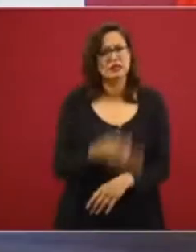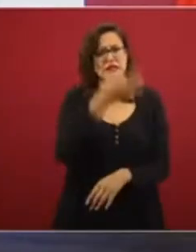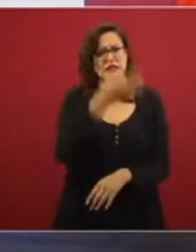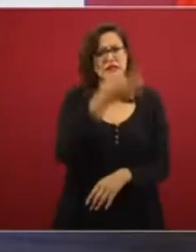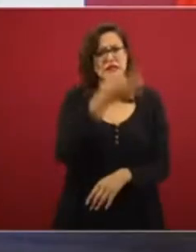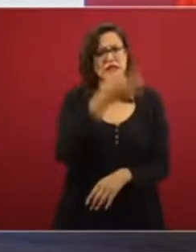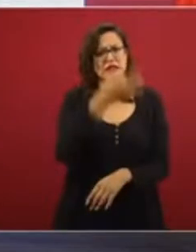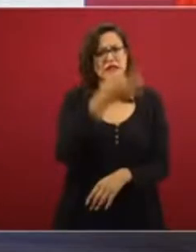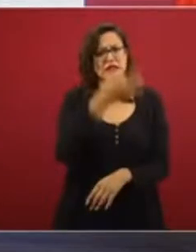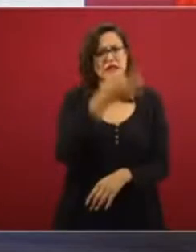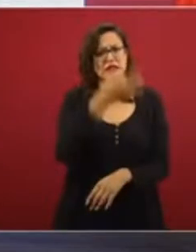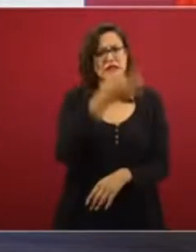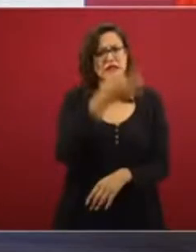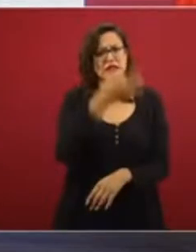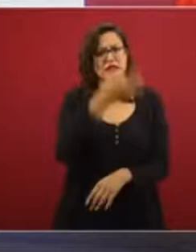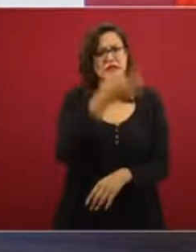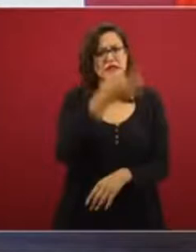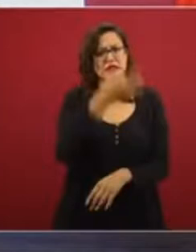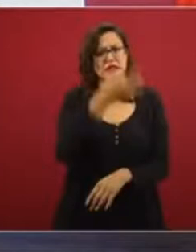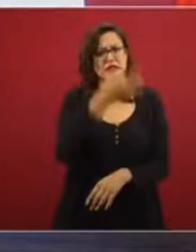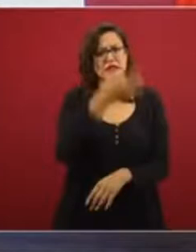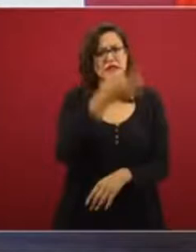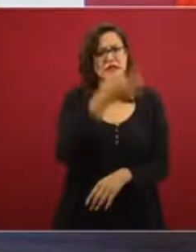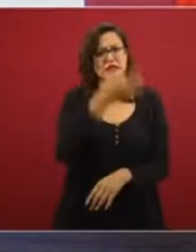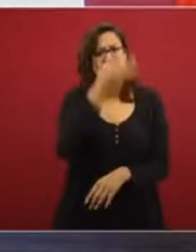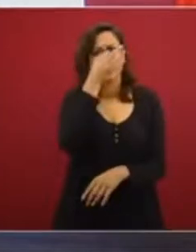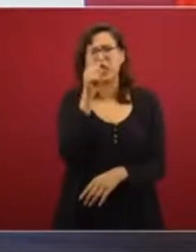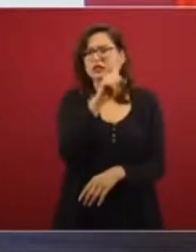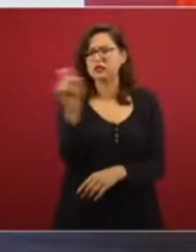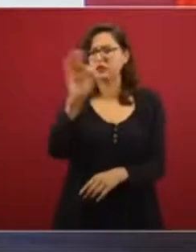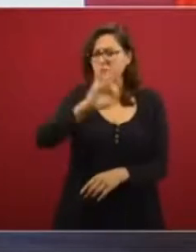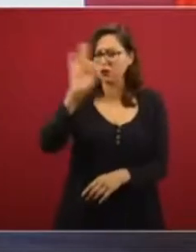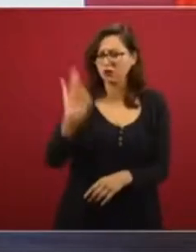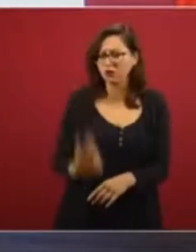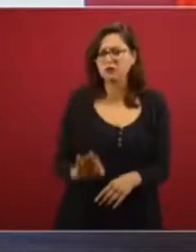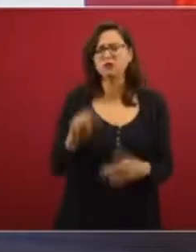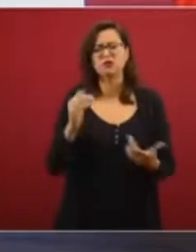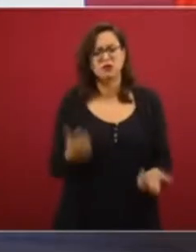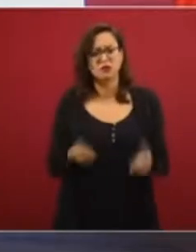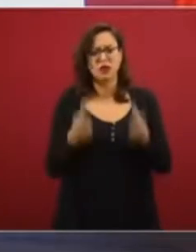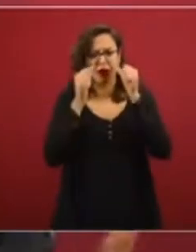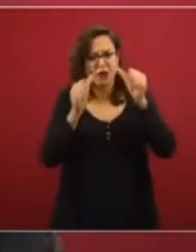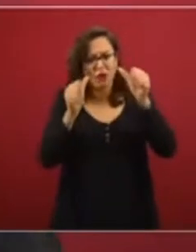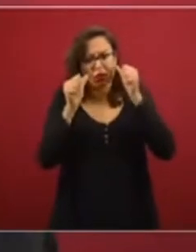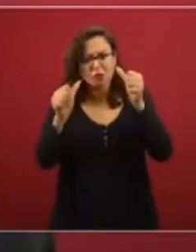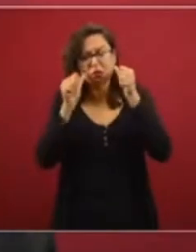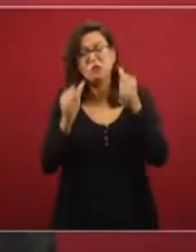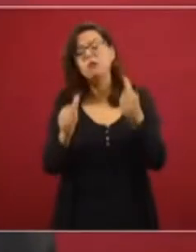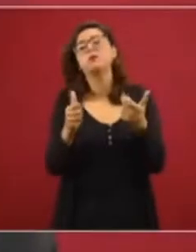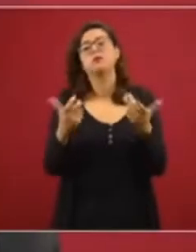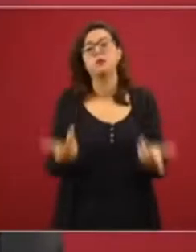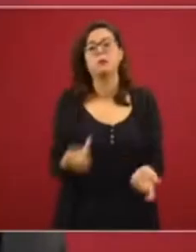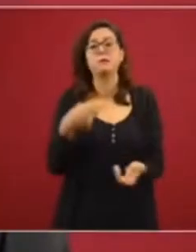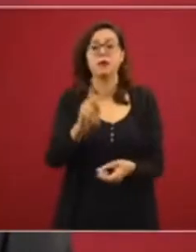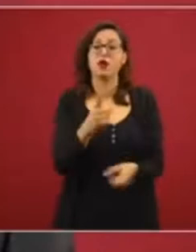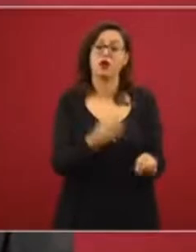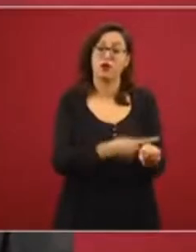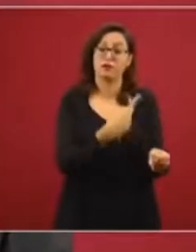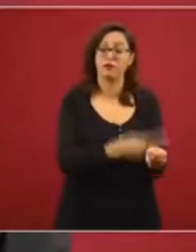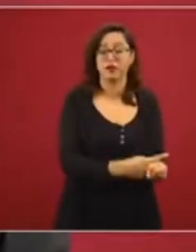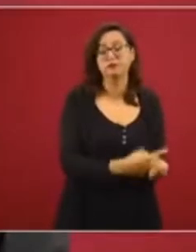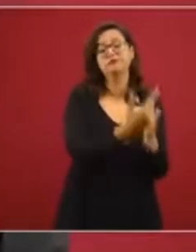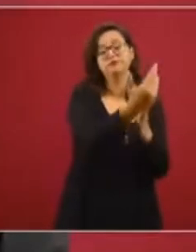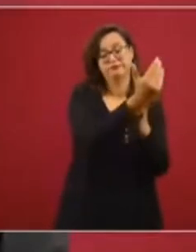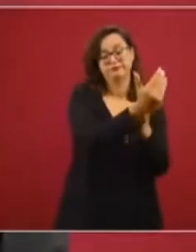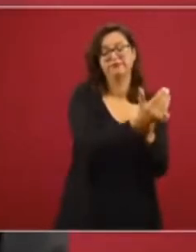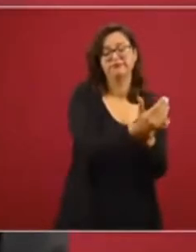100%. And they've increased, they're almost at 100%. Y reduce la proporción, el porcentaje de aquellas que